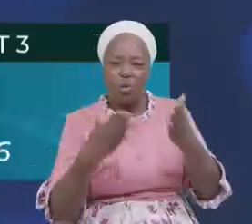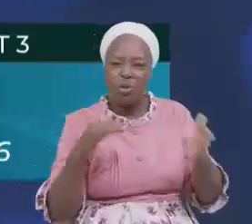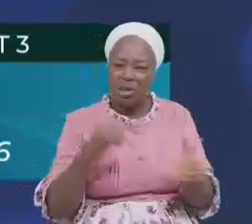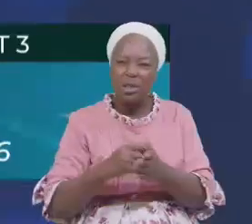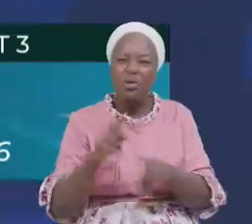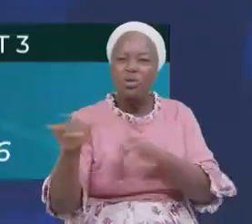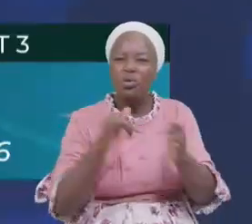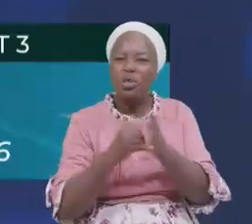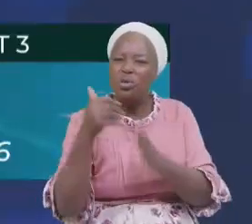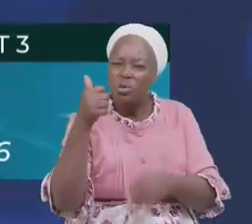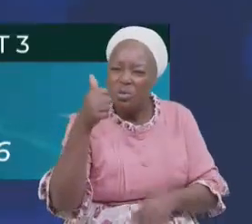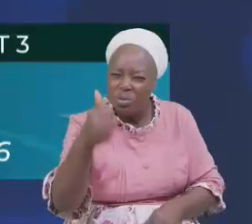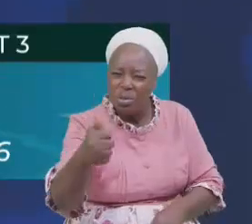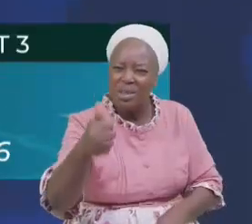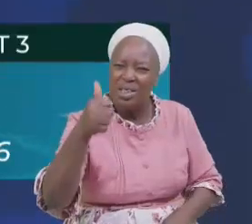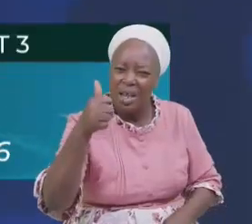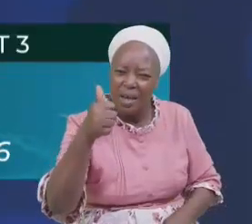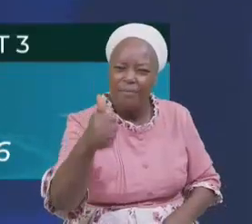yourself.